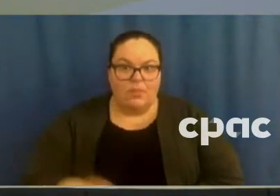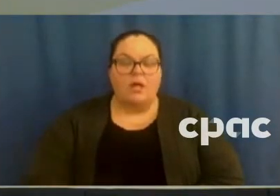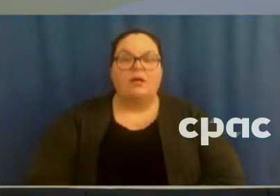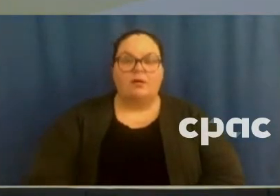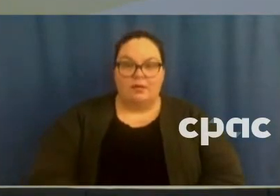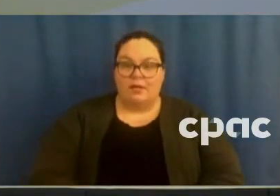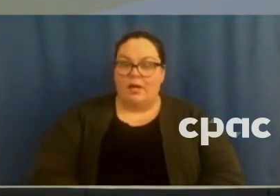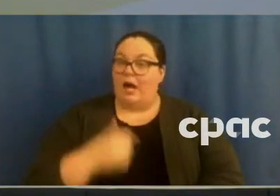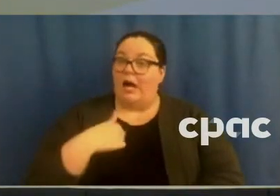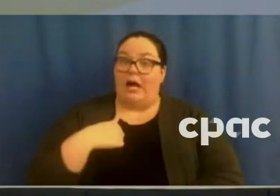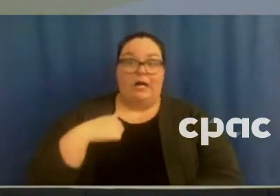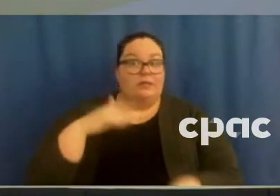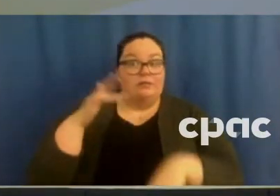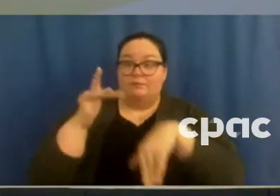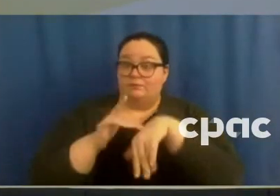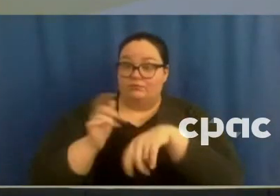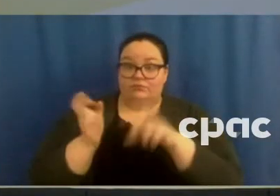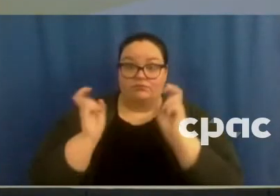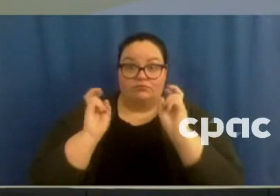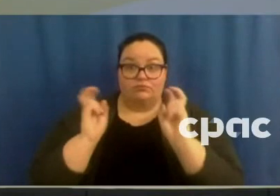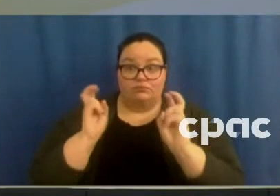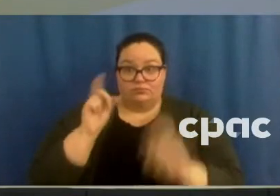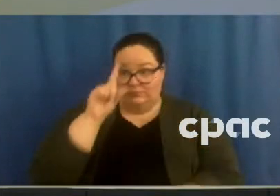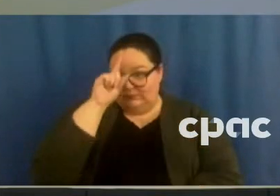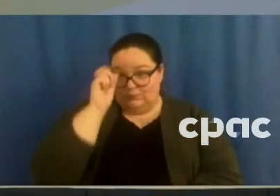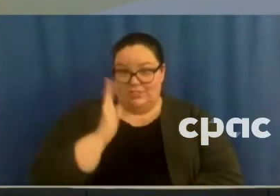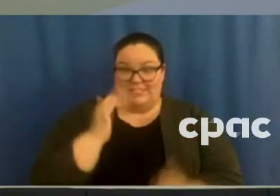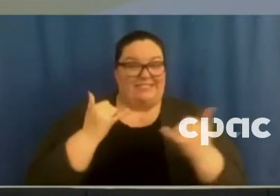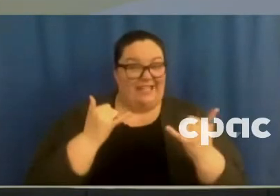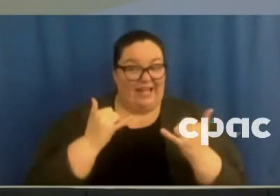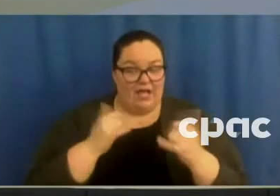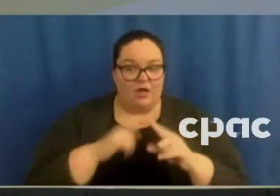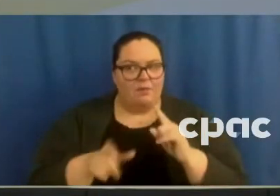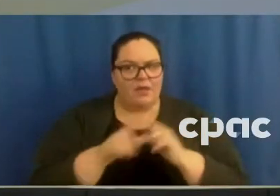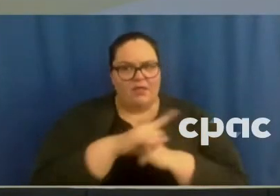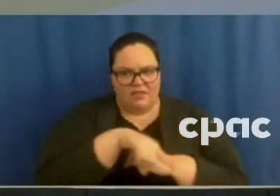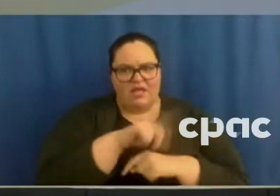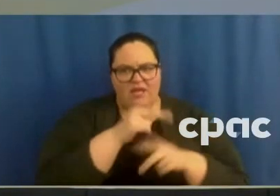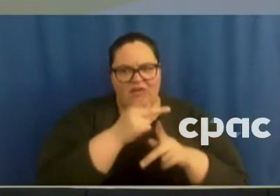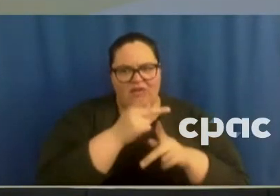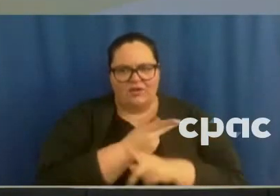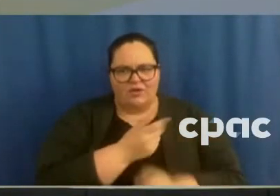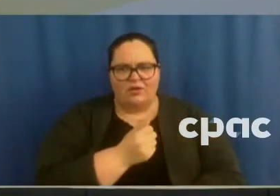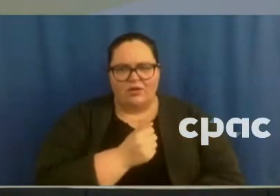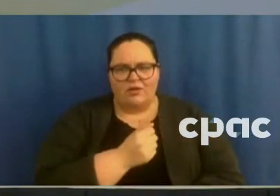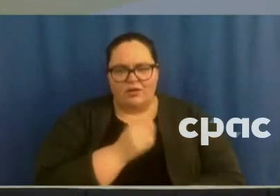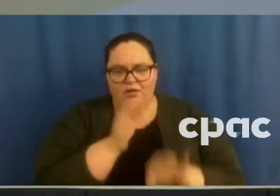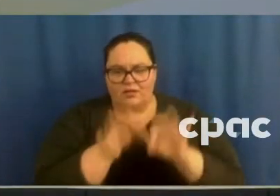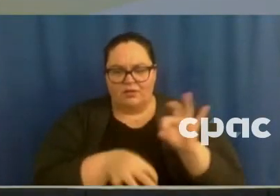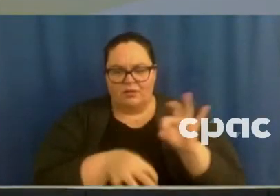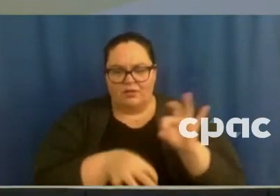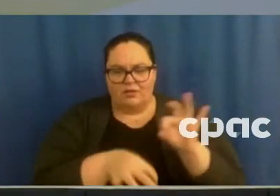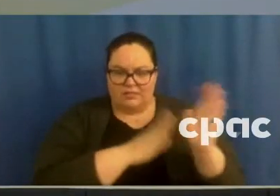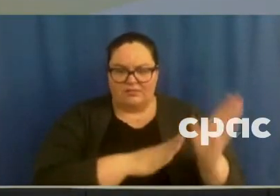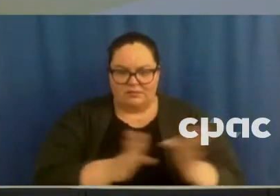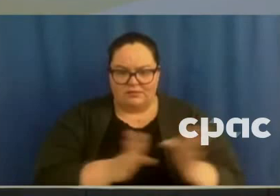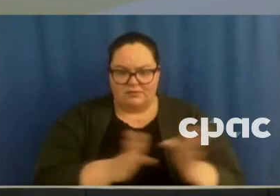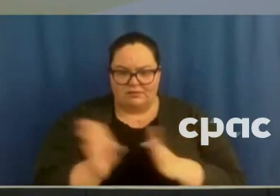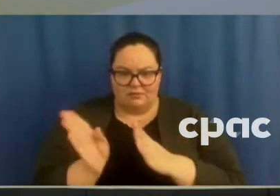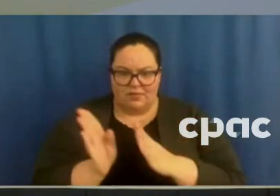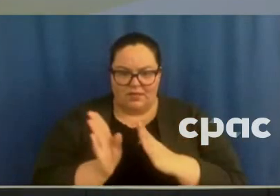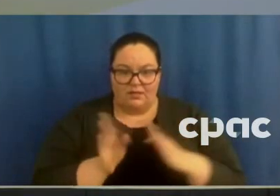been up to Summerside today, but they worked out, I mean, they have the testing plan where they're coming in